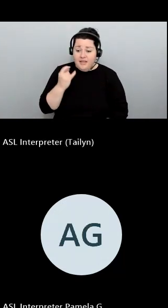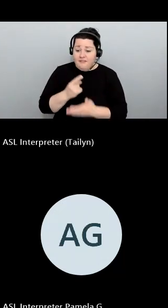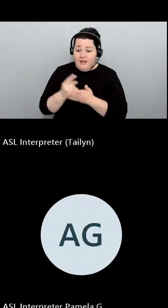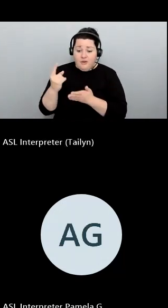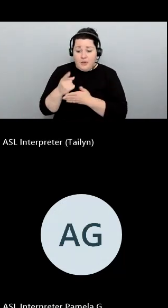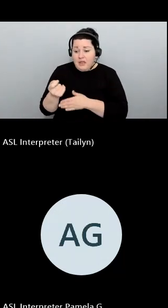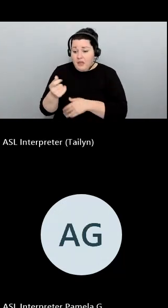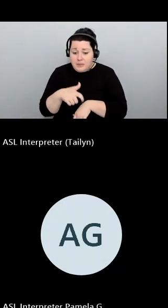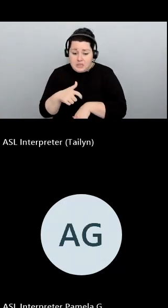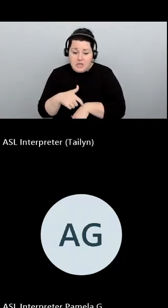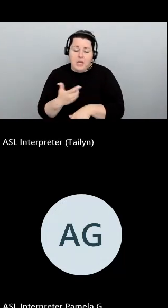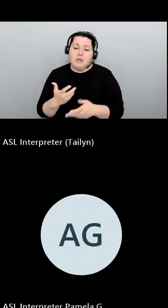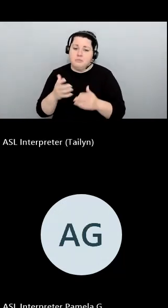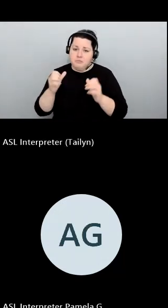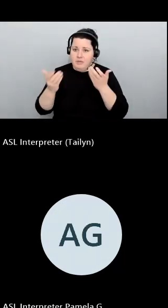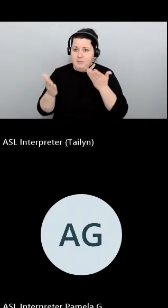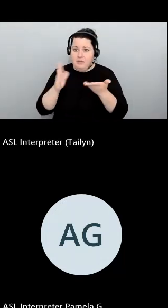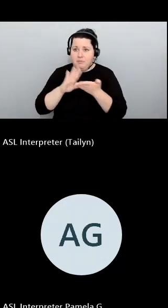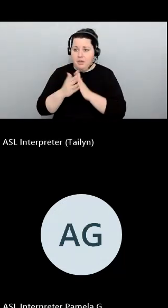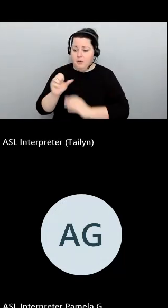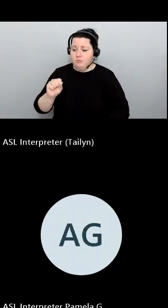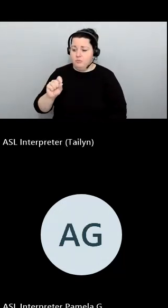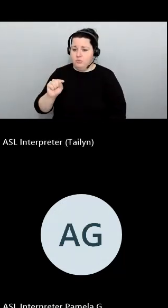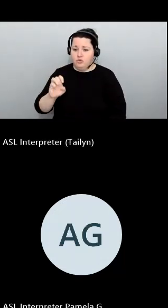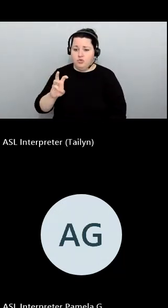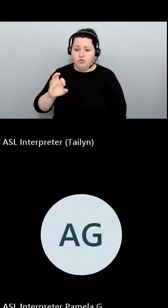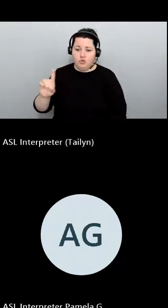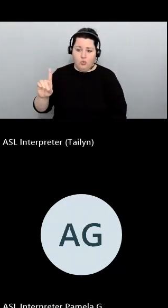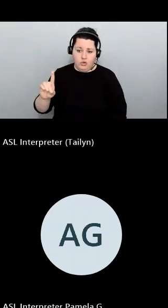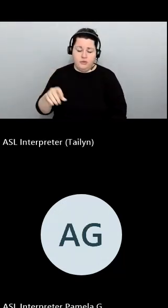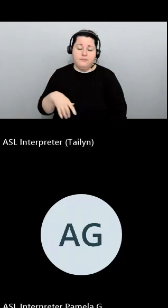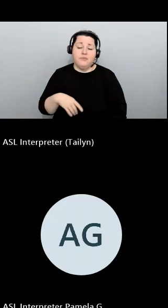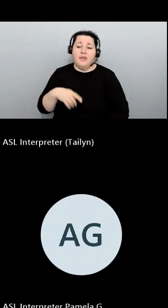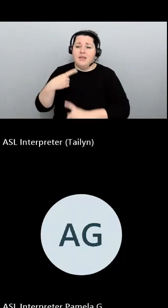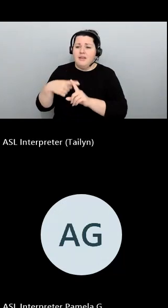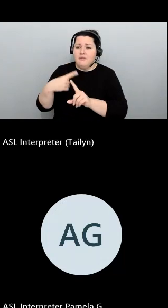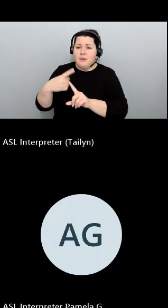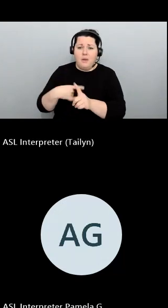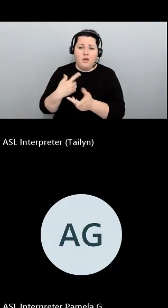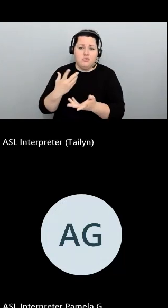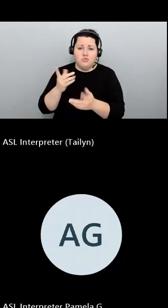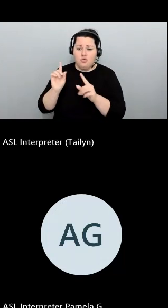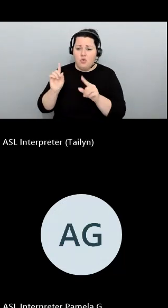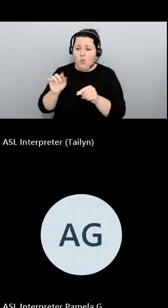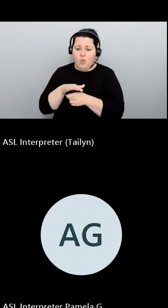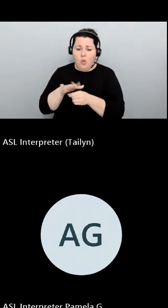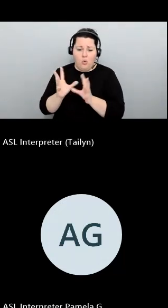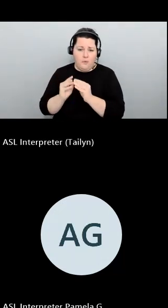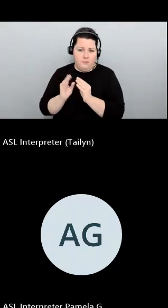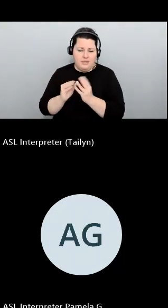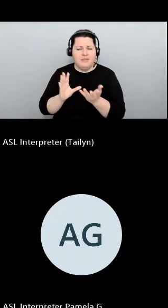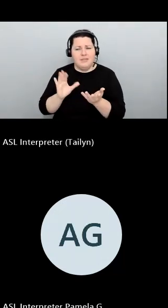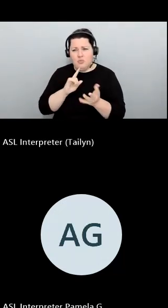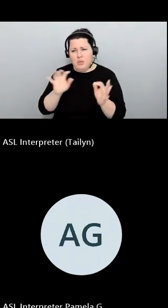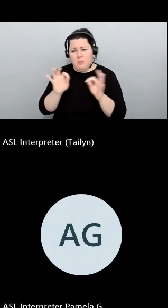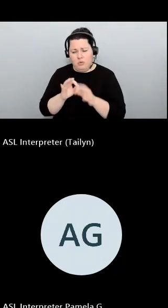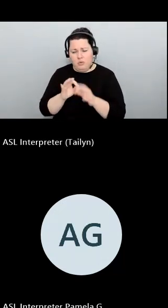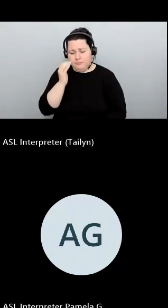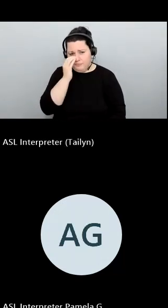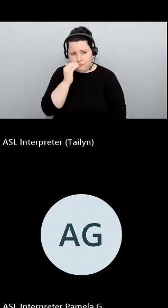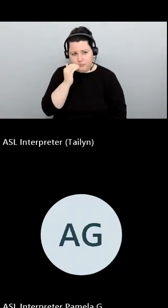you might want to think about becoming a steward. So, and monthly, just showing up to local meetings at first is really important.